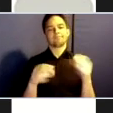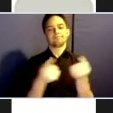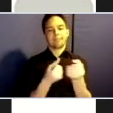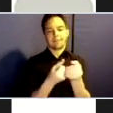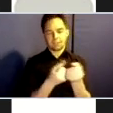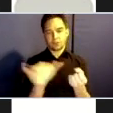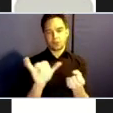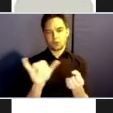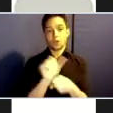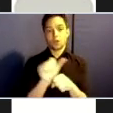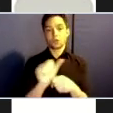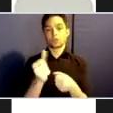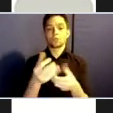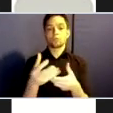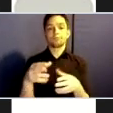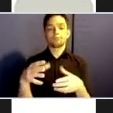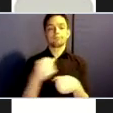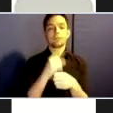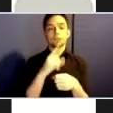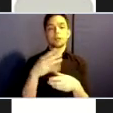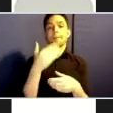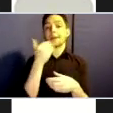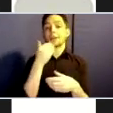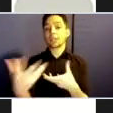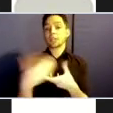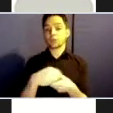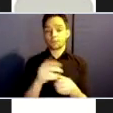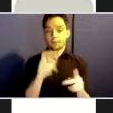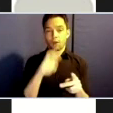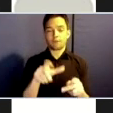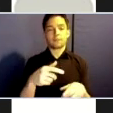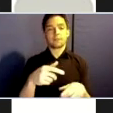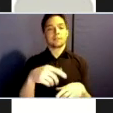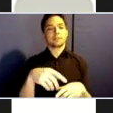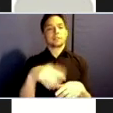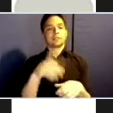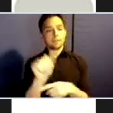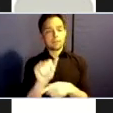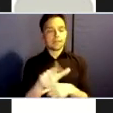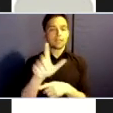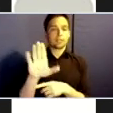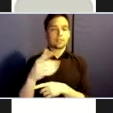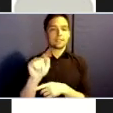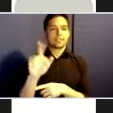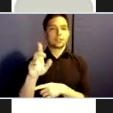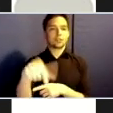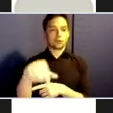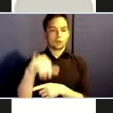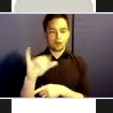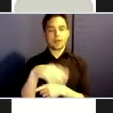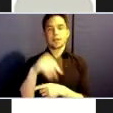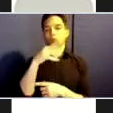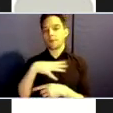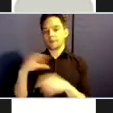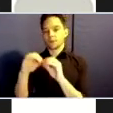towards better inclusion of persons with disabilities, LGBTI, and women-led organizations. You,